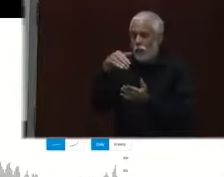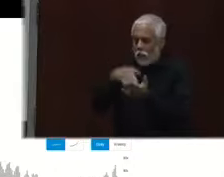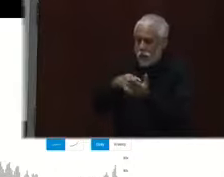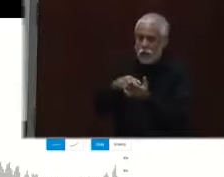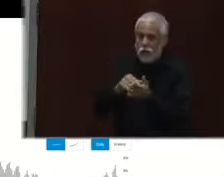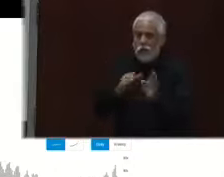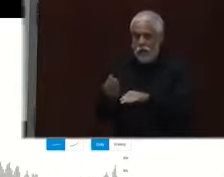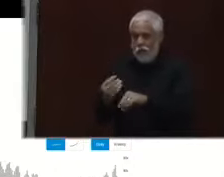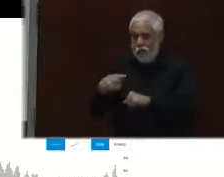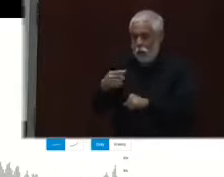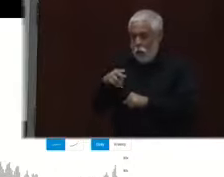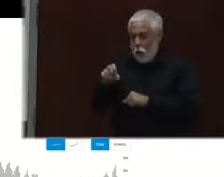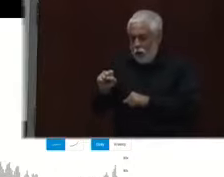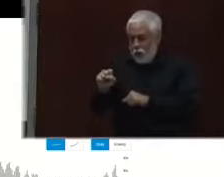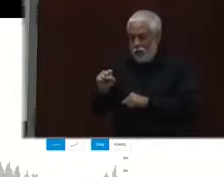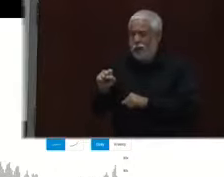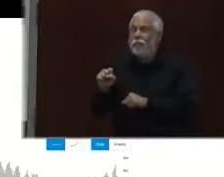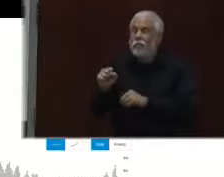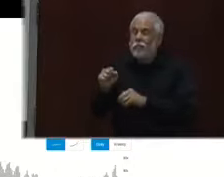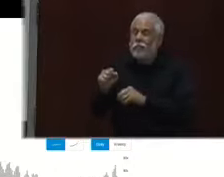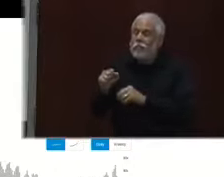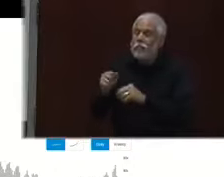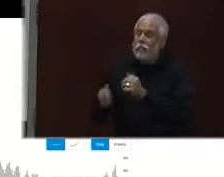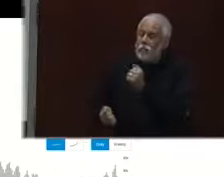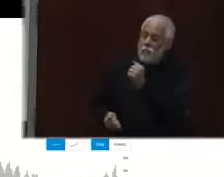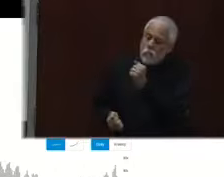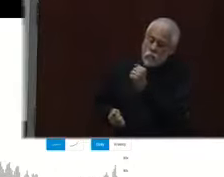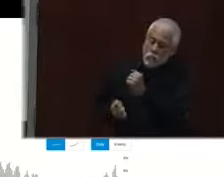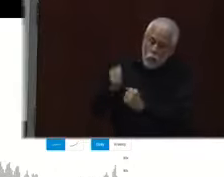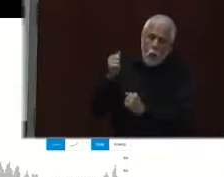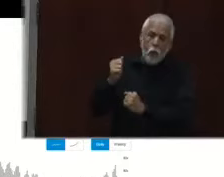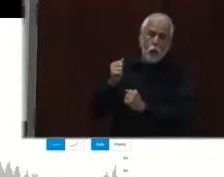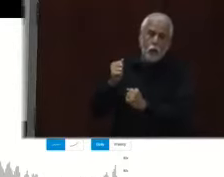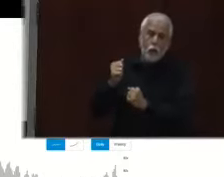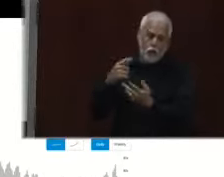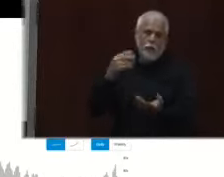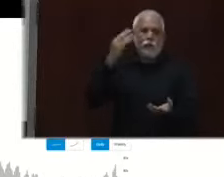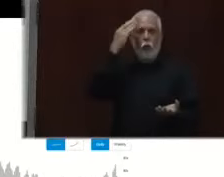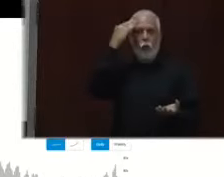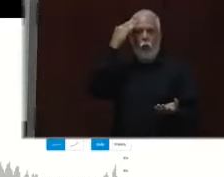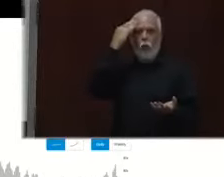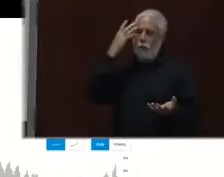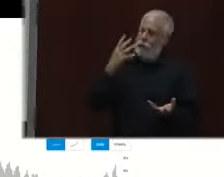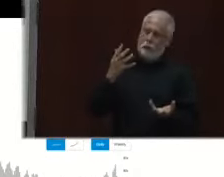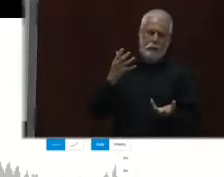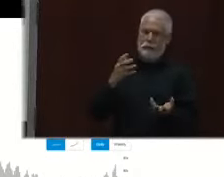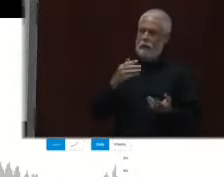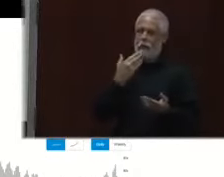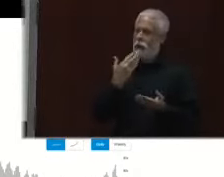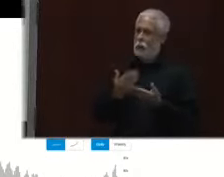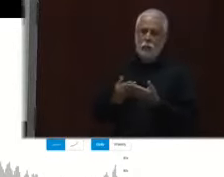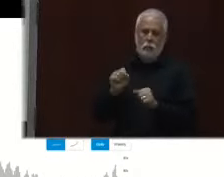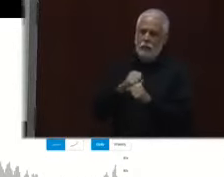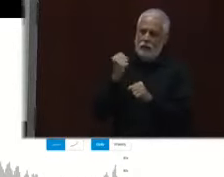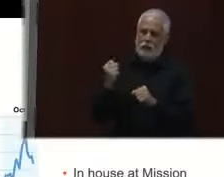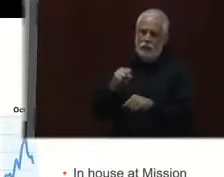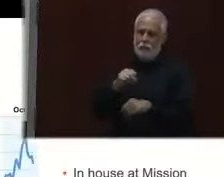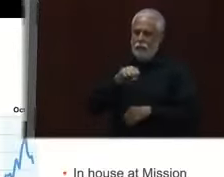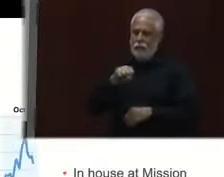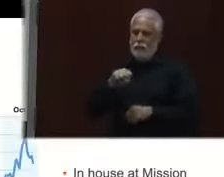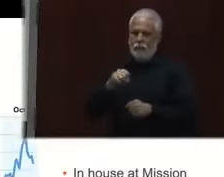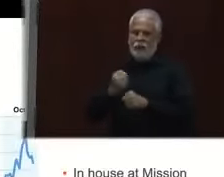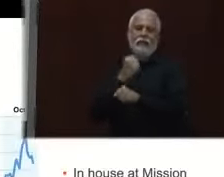in the United States, and most of us are well aware that that's very disproportionate to our